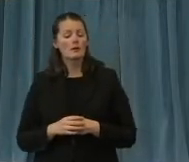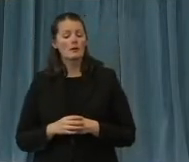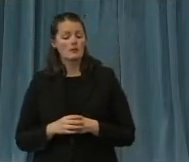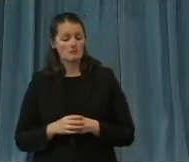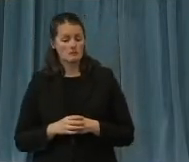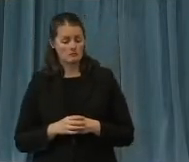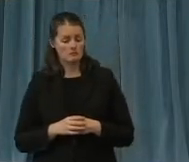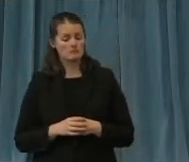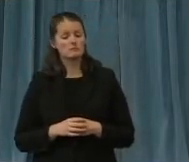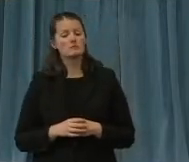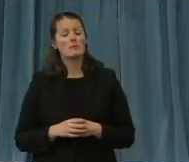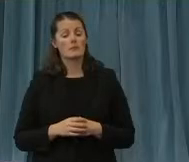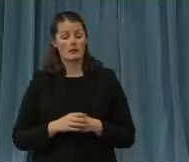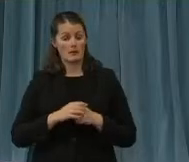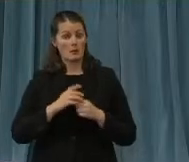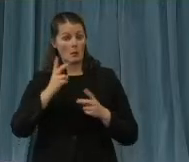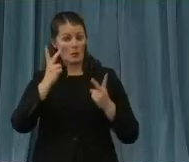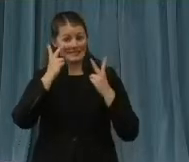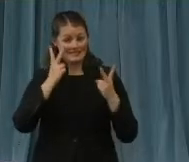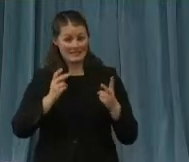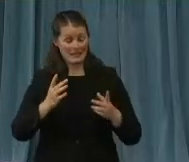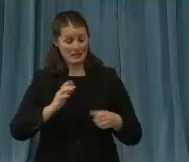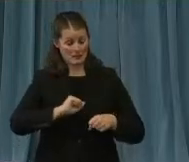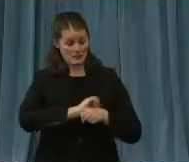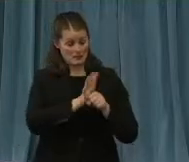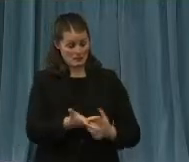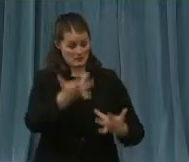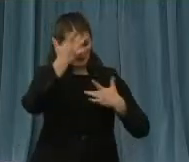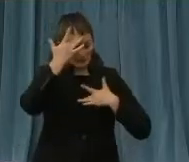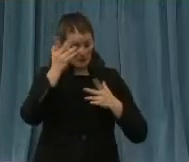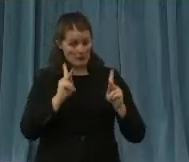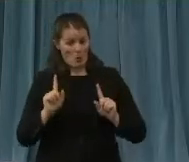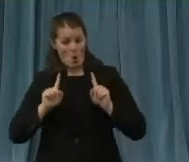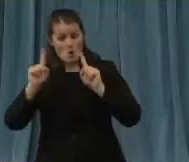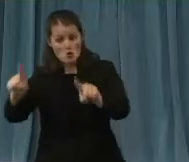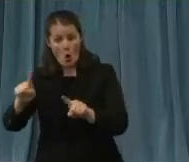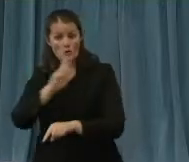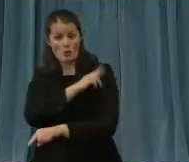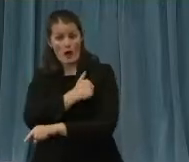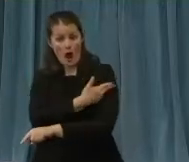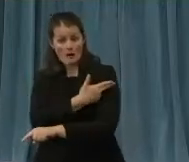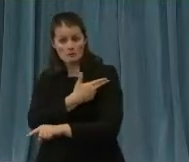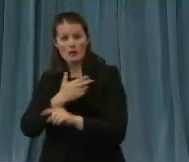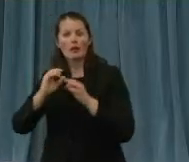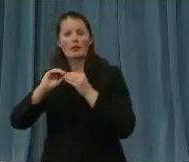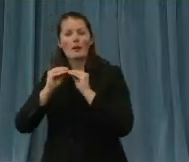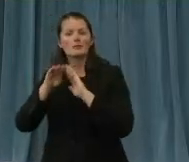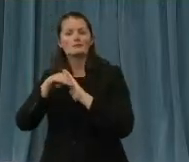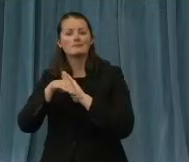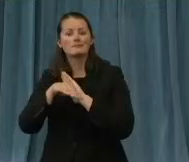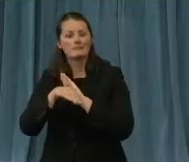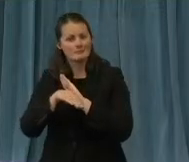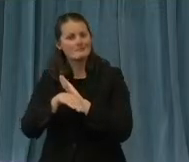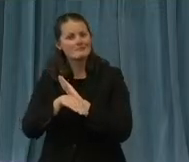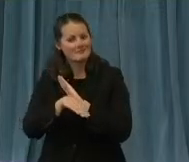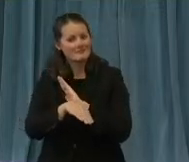trends are decreasing and have been over the last 3 weeks, as well as the confirmed and